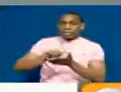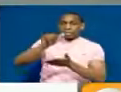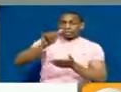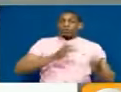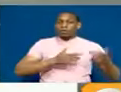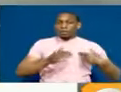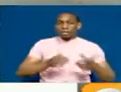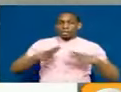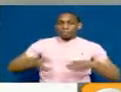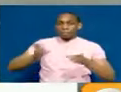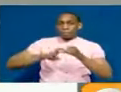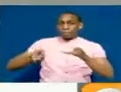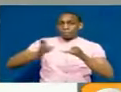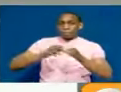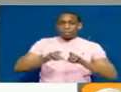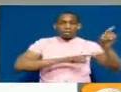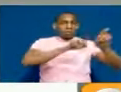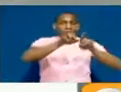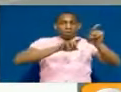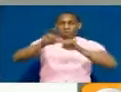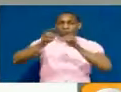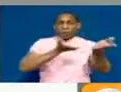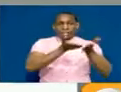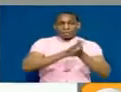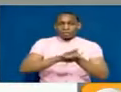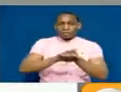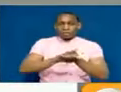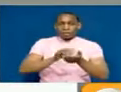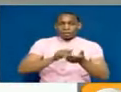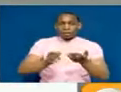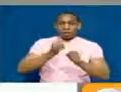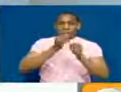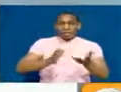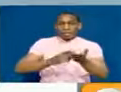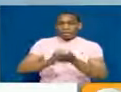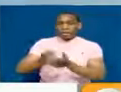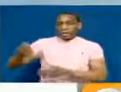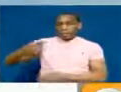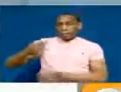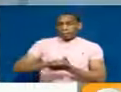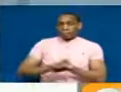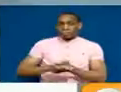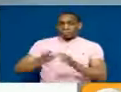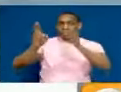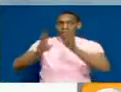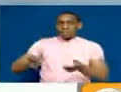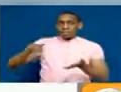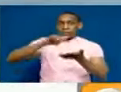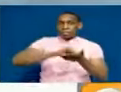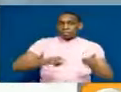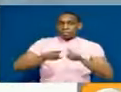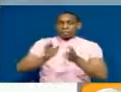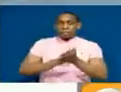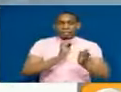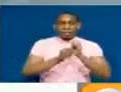airline in terms of passengers carried, destinations served, fleet size, and revenue. The Bole International Airport is